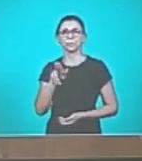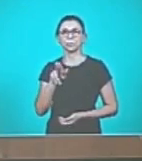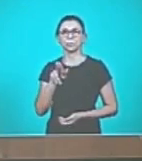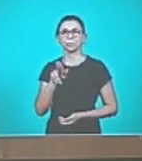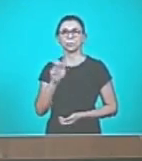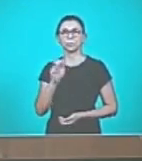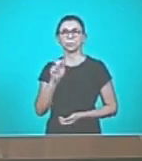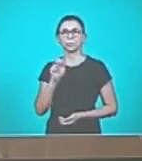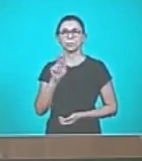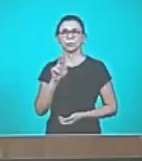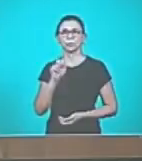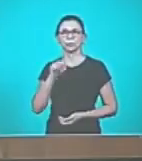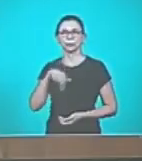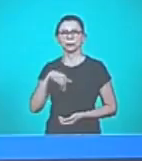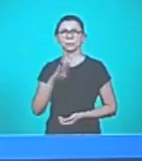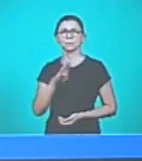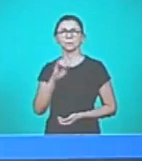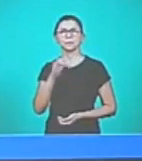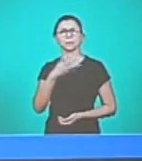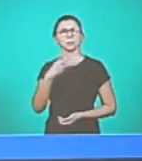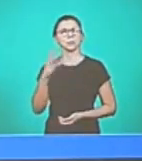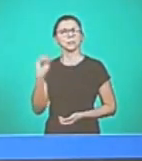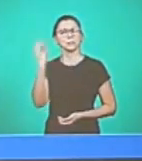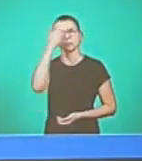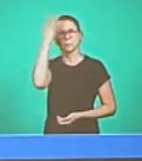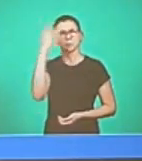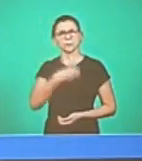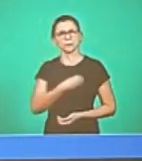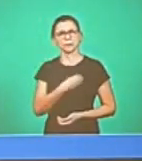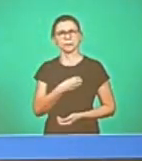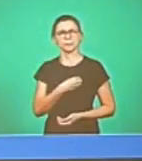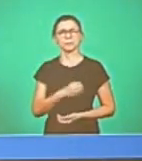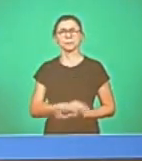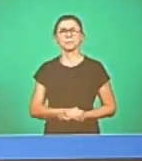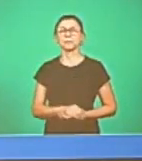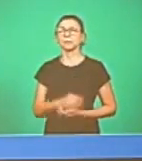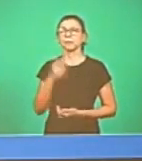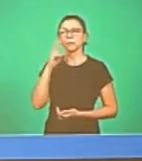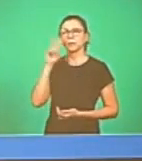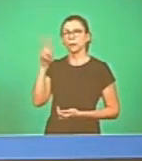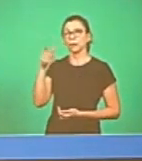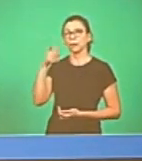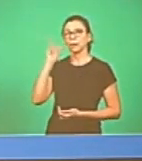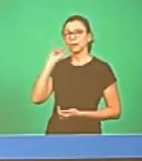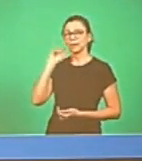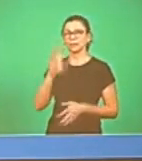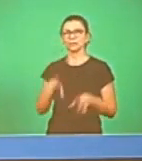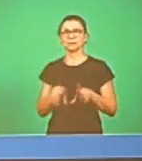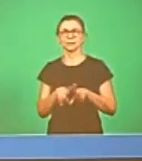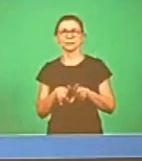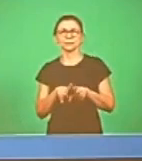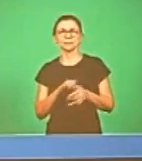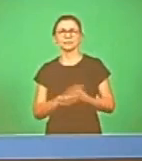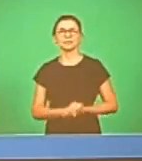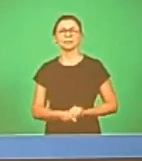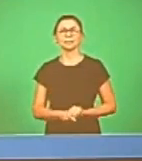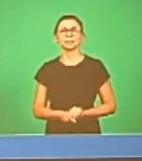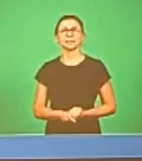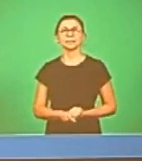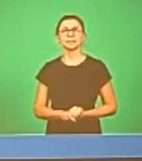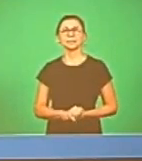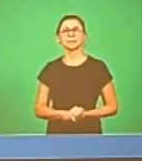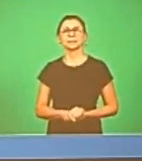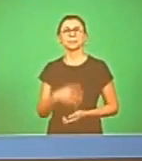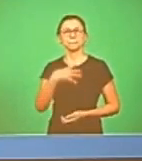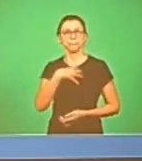about 800 participants. You see the picture of the seminar. And that what happened yesterday. And also yesterday in